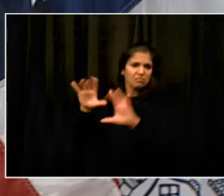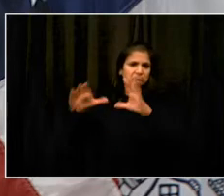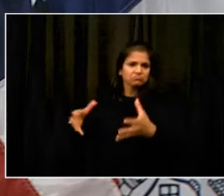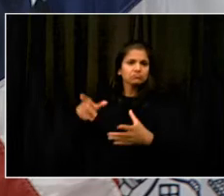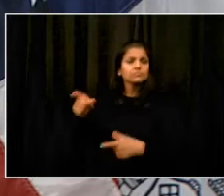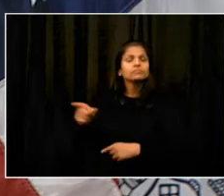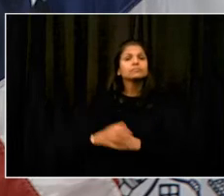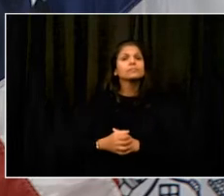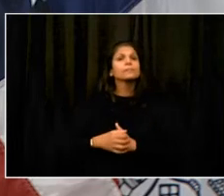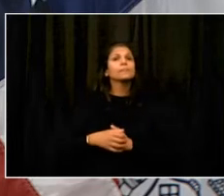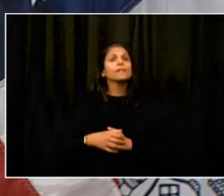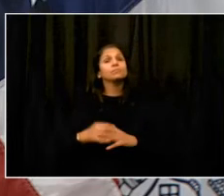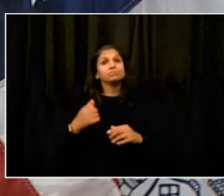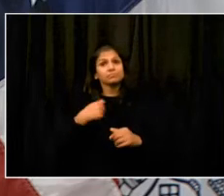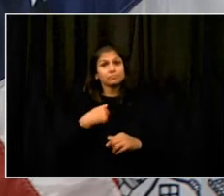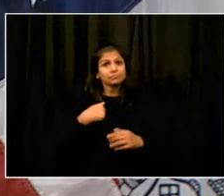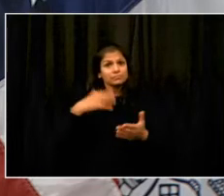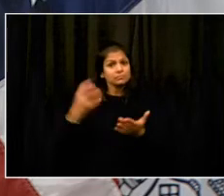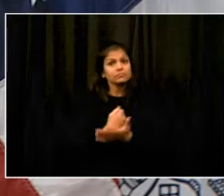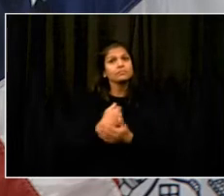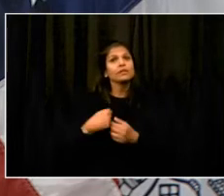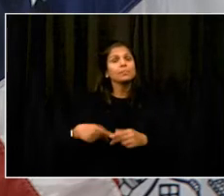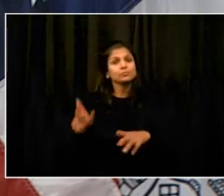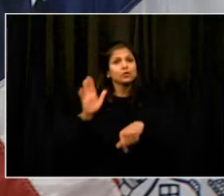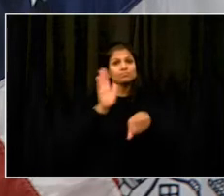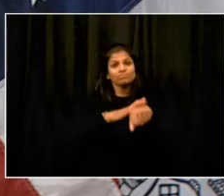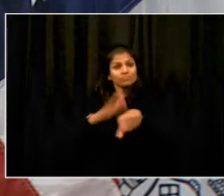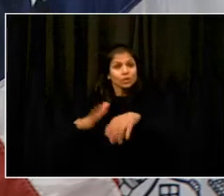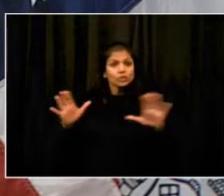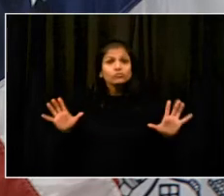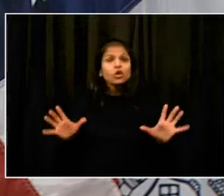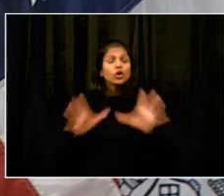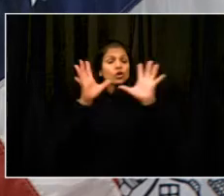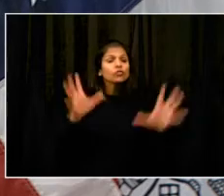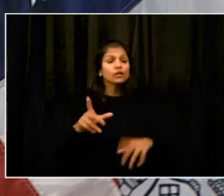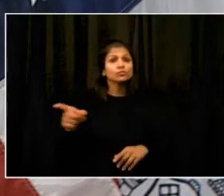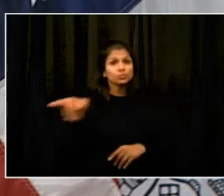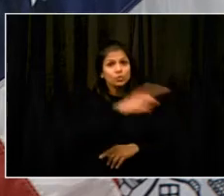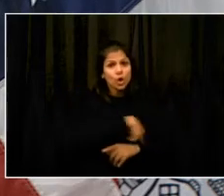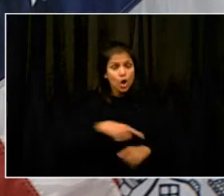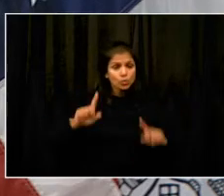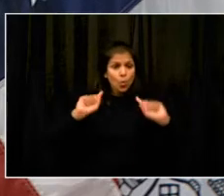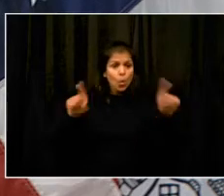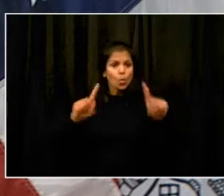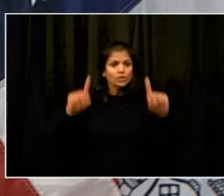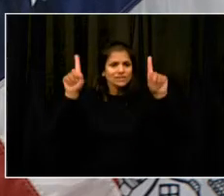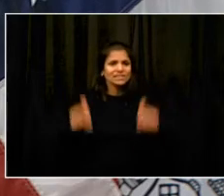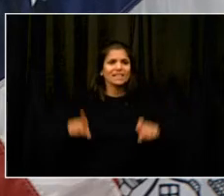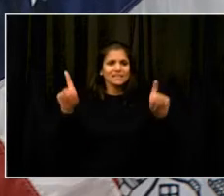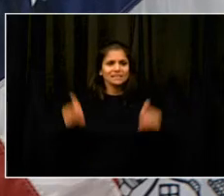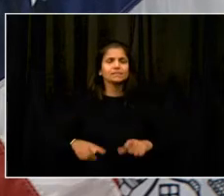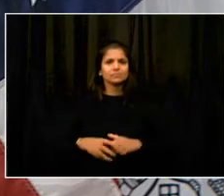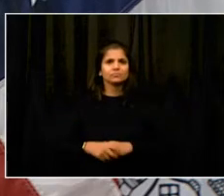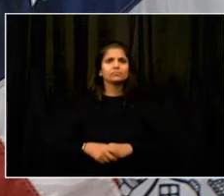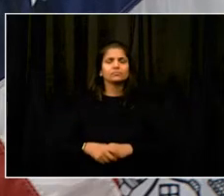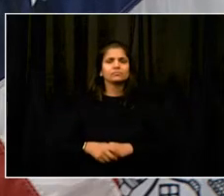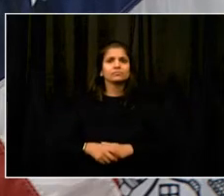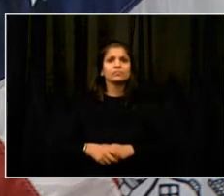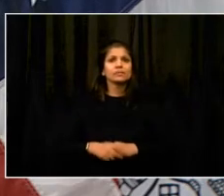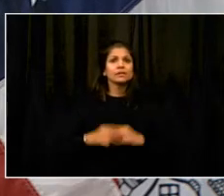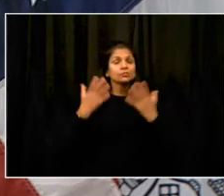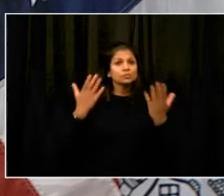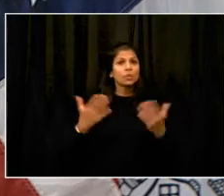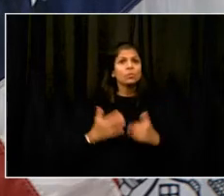there are people who've never been tested, please go out and get tested. Folks who are looking for a regular standard, once a month is a